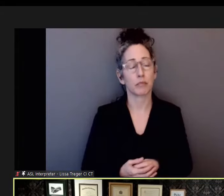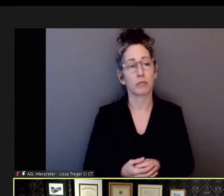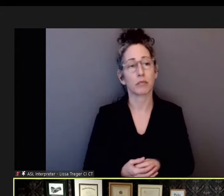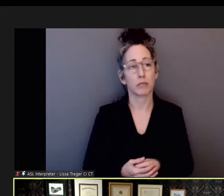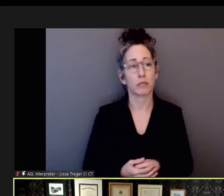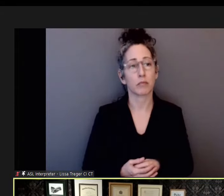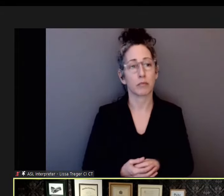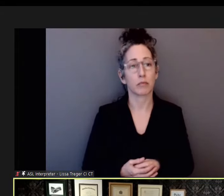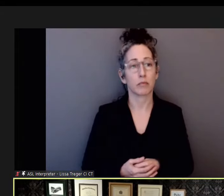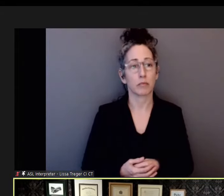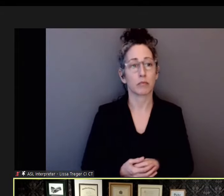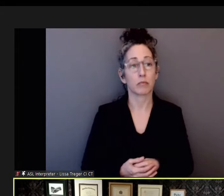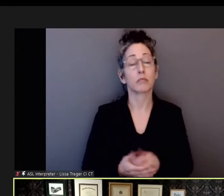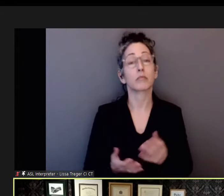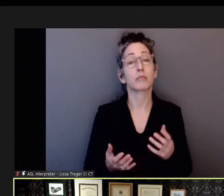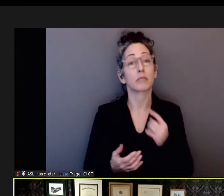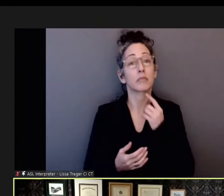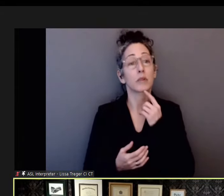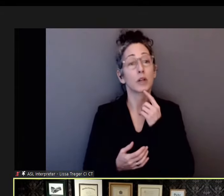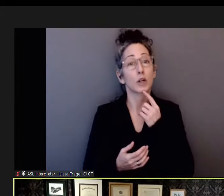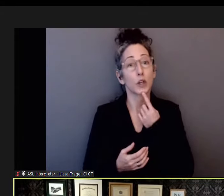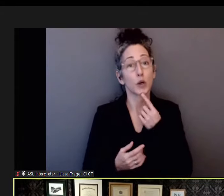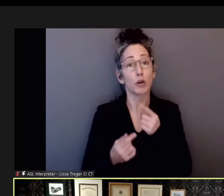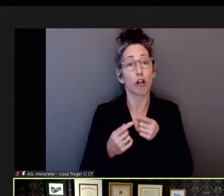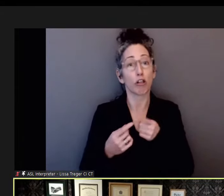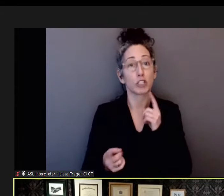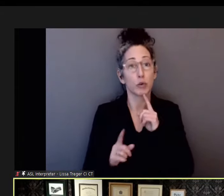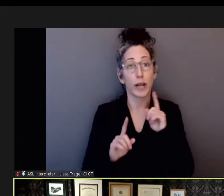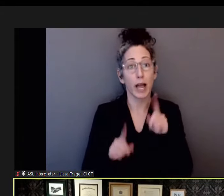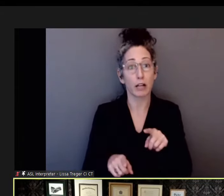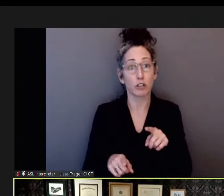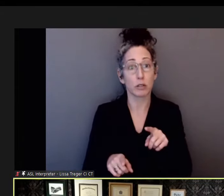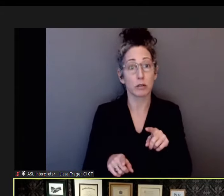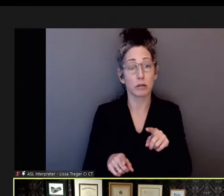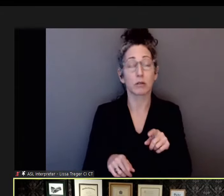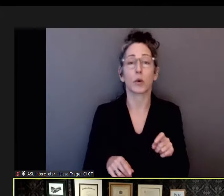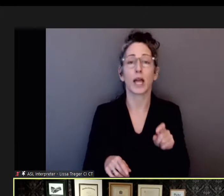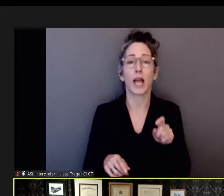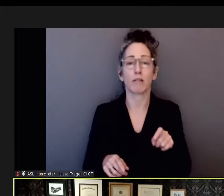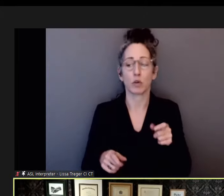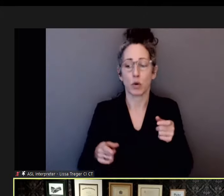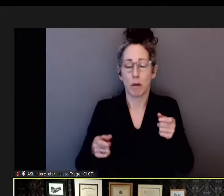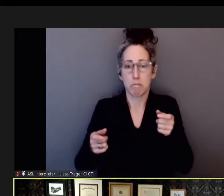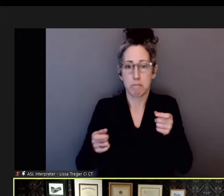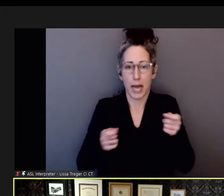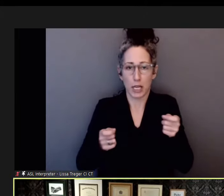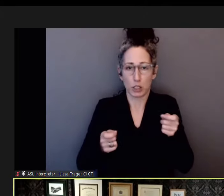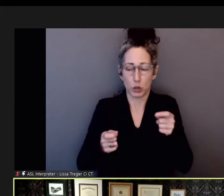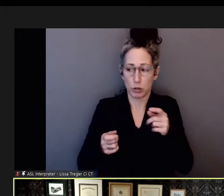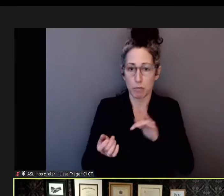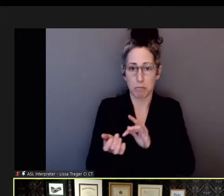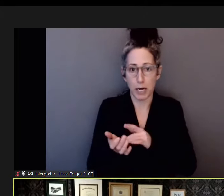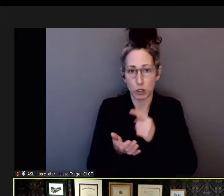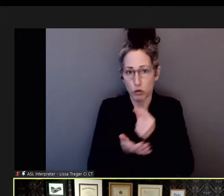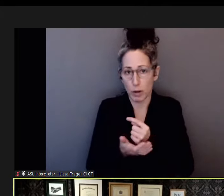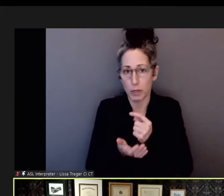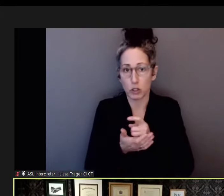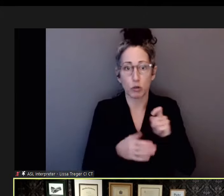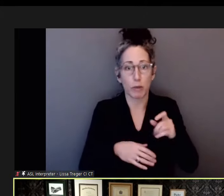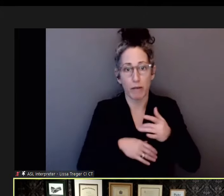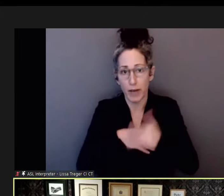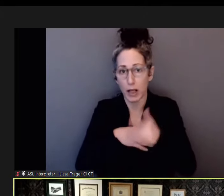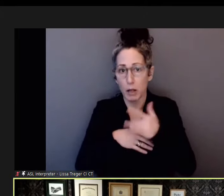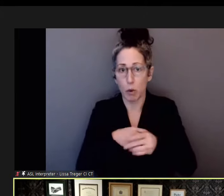The acute allergic reactions need to be appropriately managed, and medical treatment should be available to manage